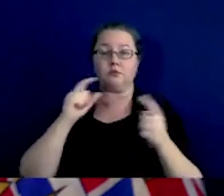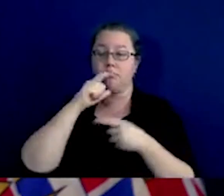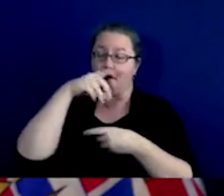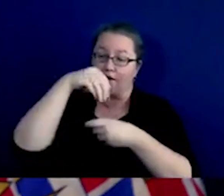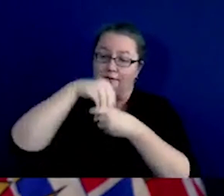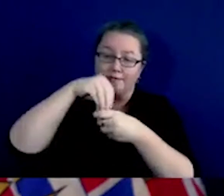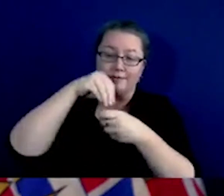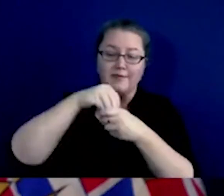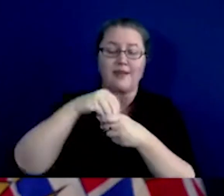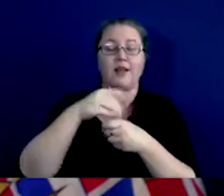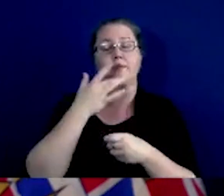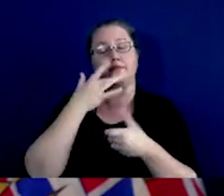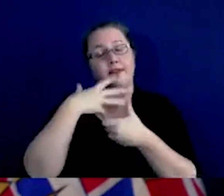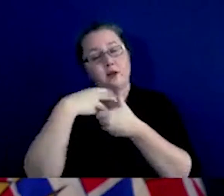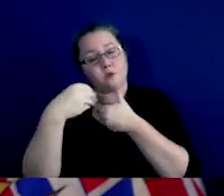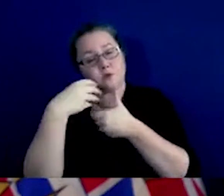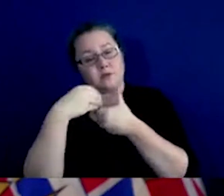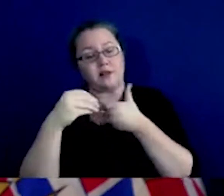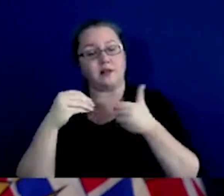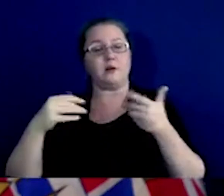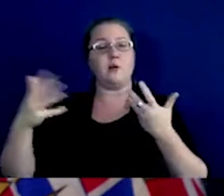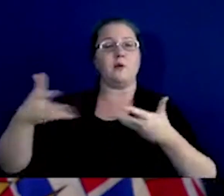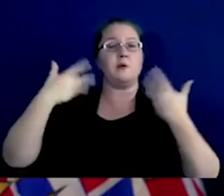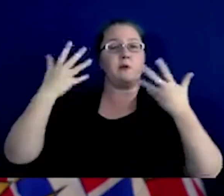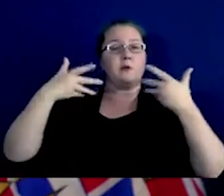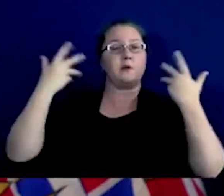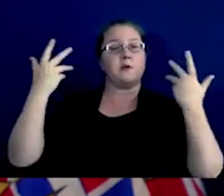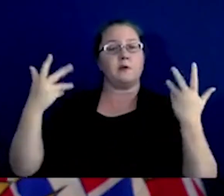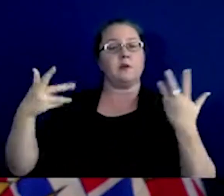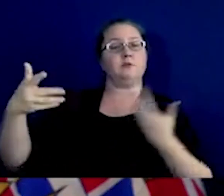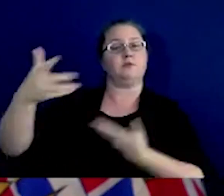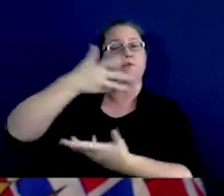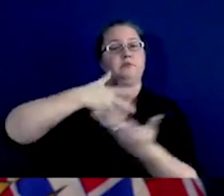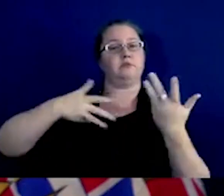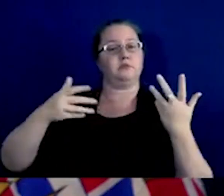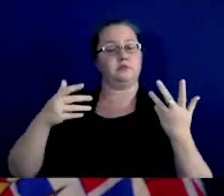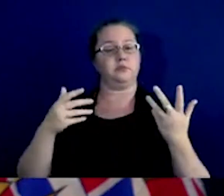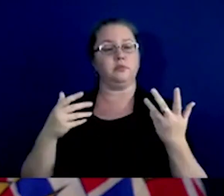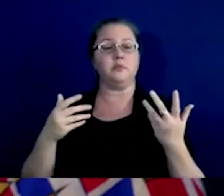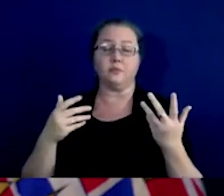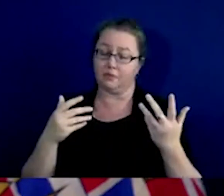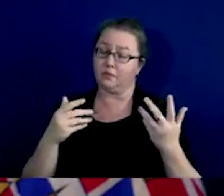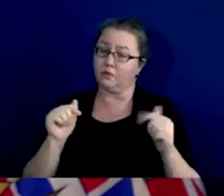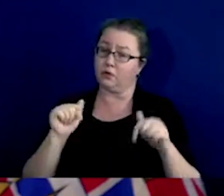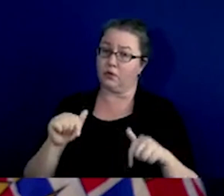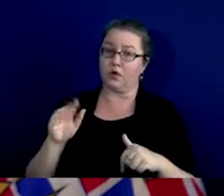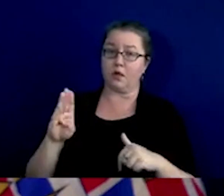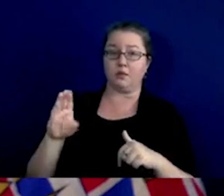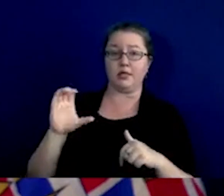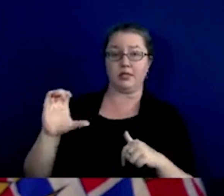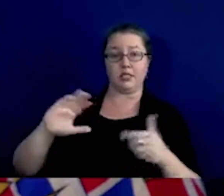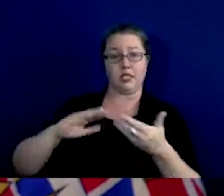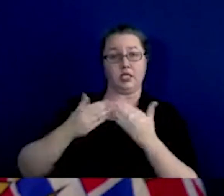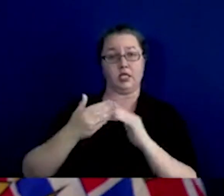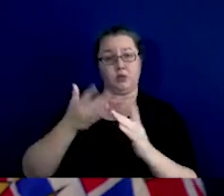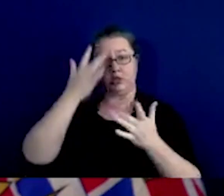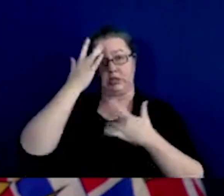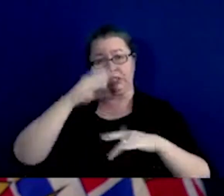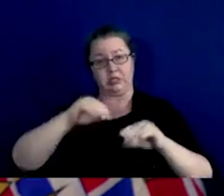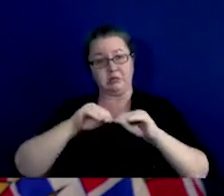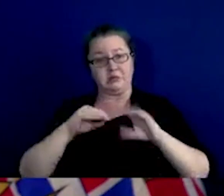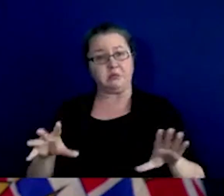move around. So we're talking about like on the ferry or in an airplane. Those are things that can make a